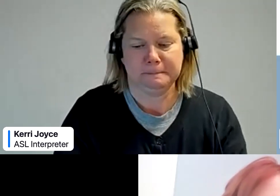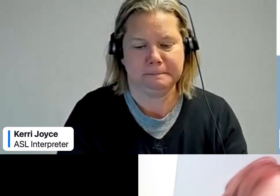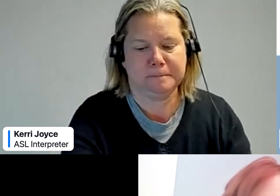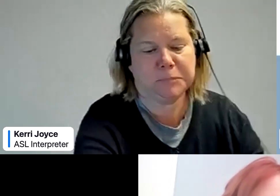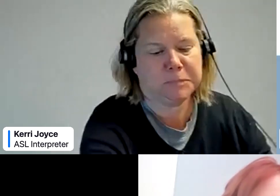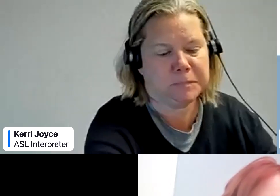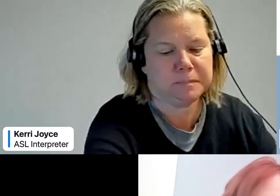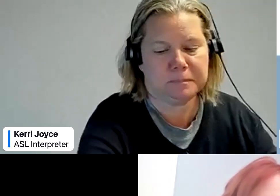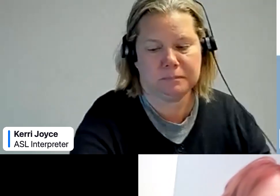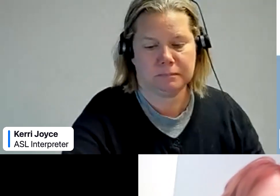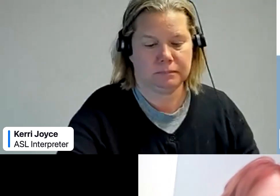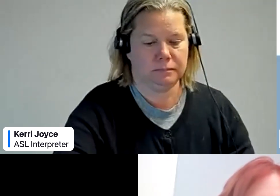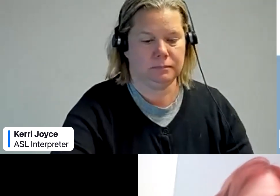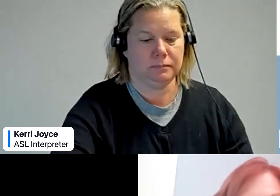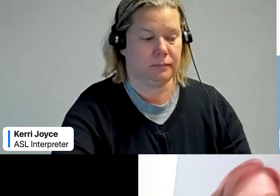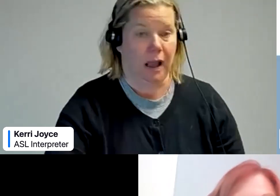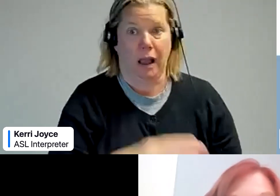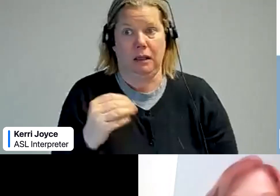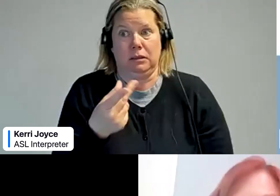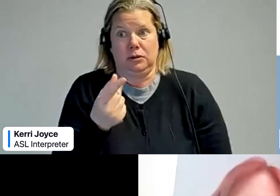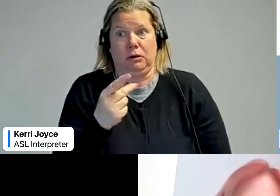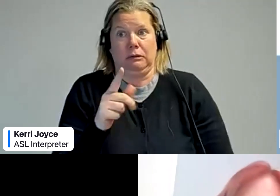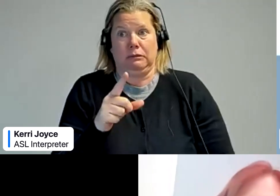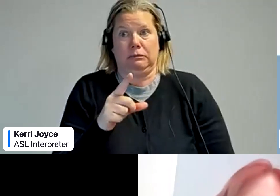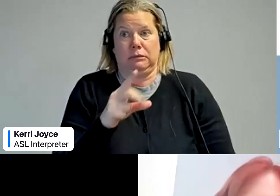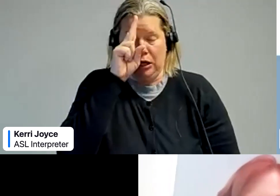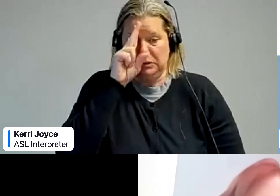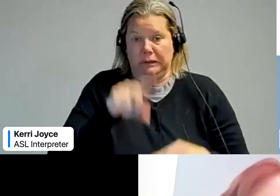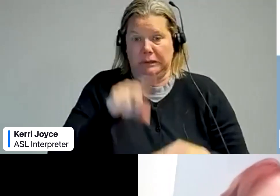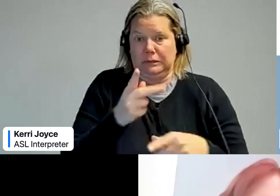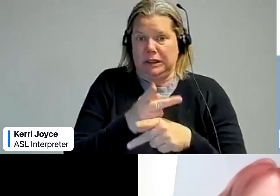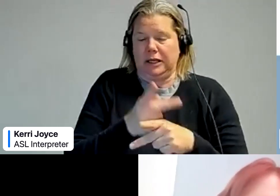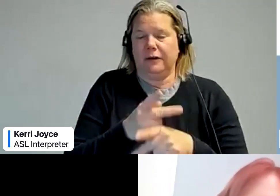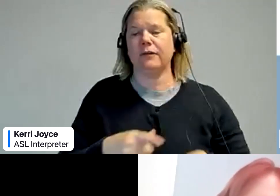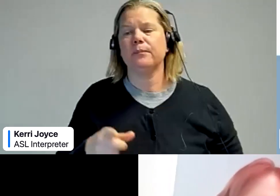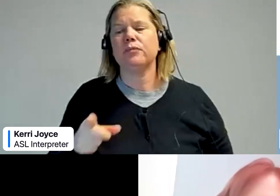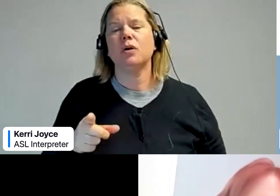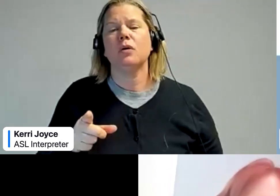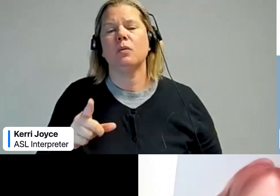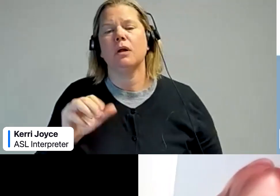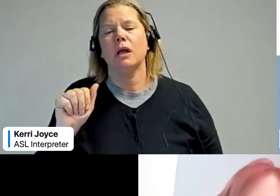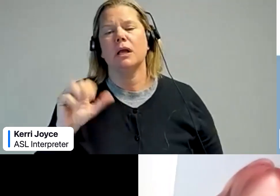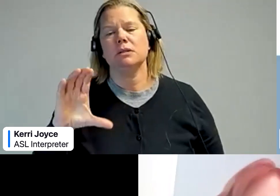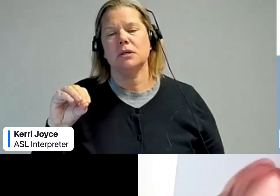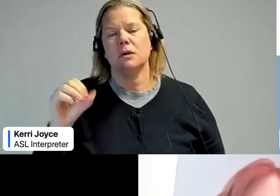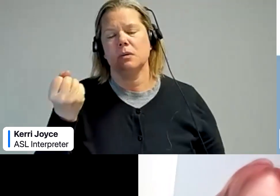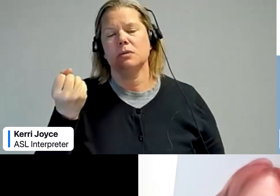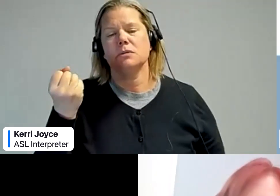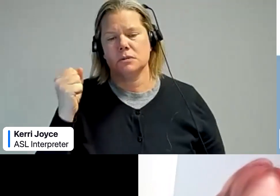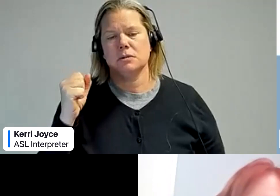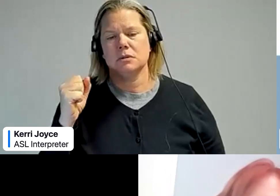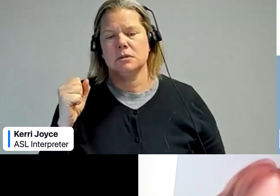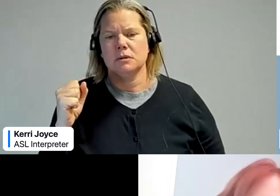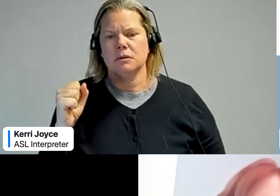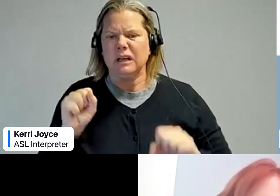can't be taken care of. I mean, when it comes to a canine situation, ACOs are they are equipped